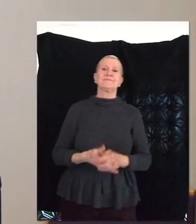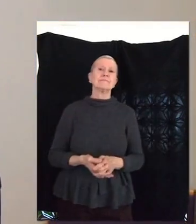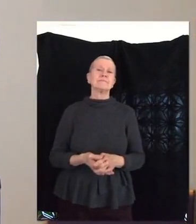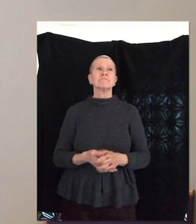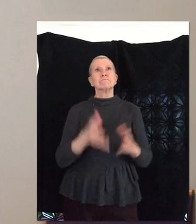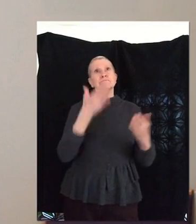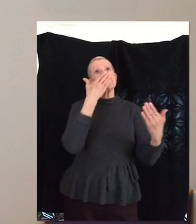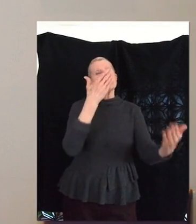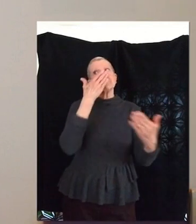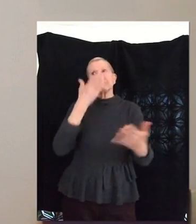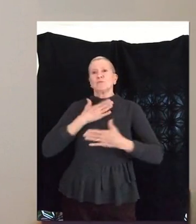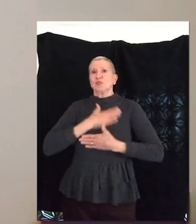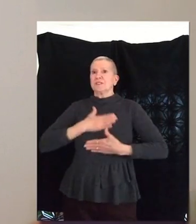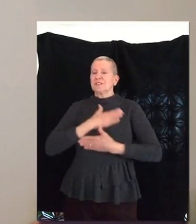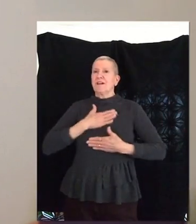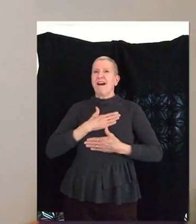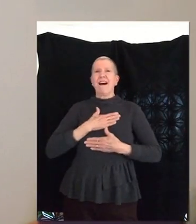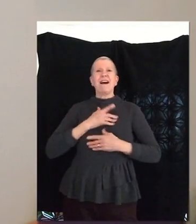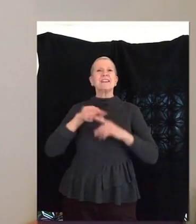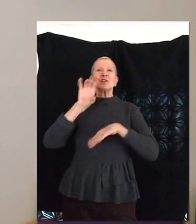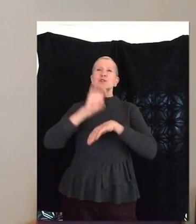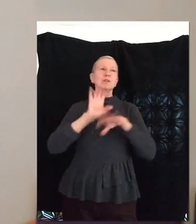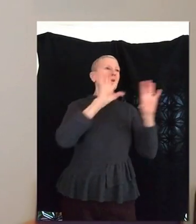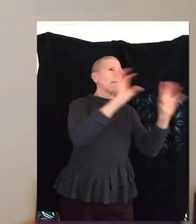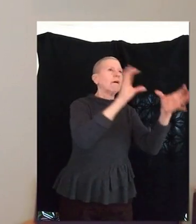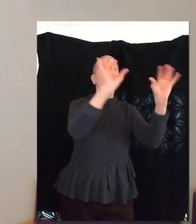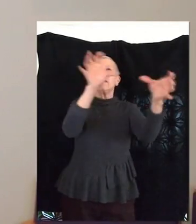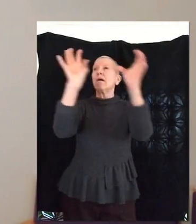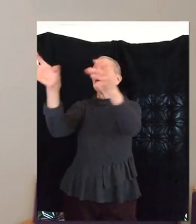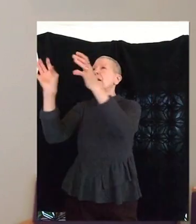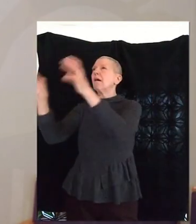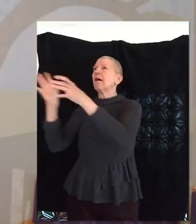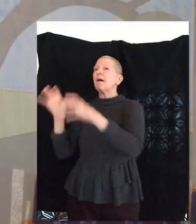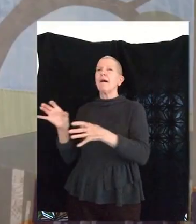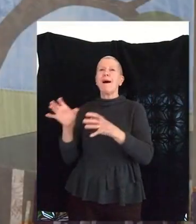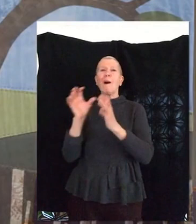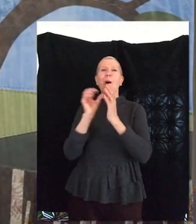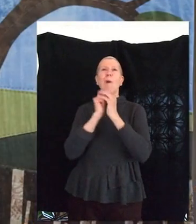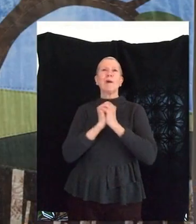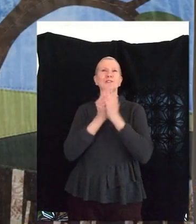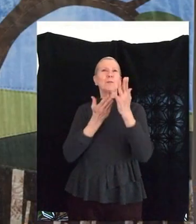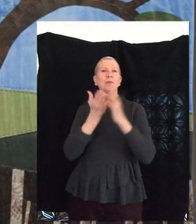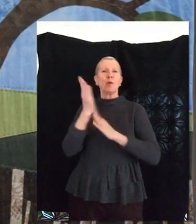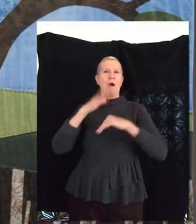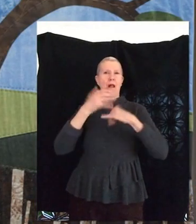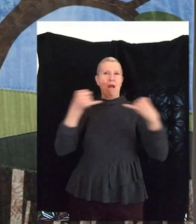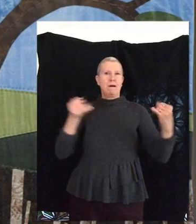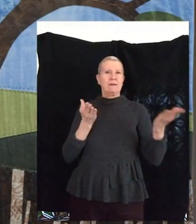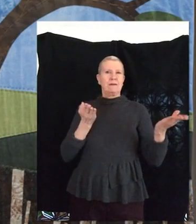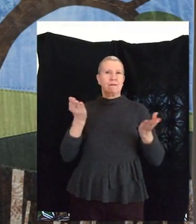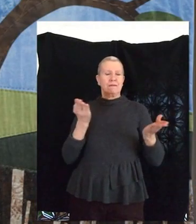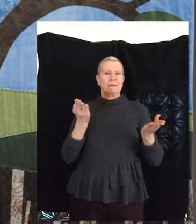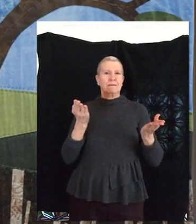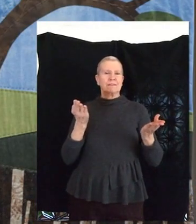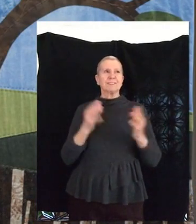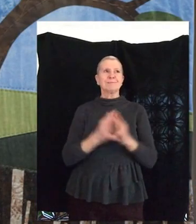our congregations and ministries have been gathering this past year for worship online. Our hope today